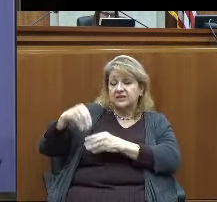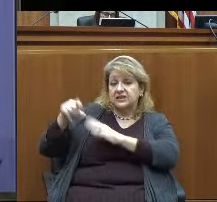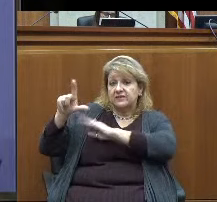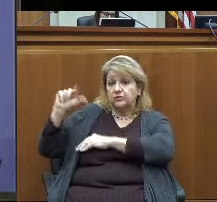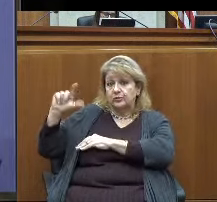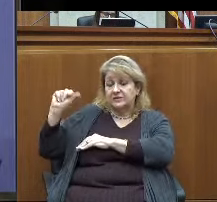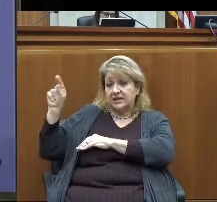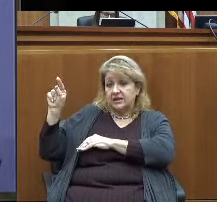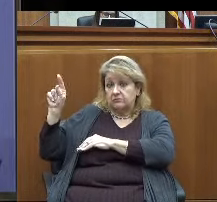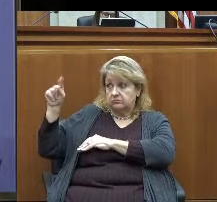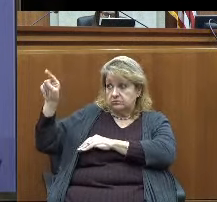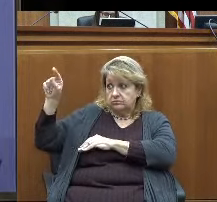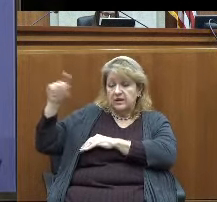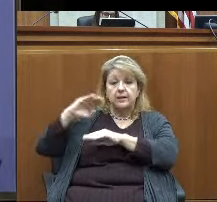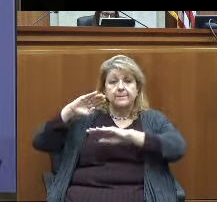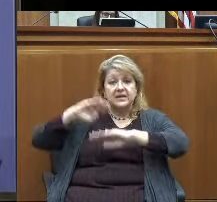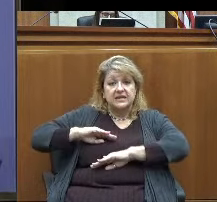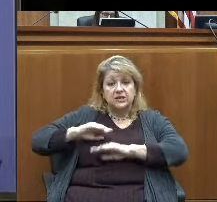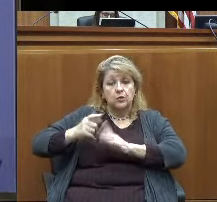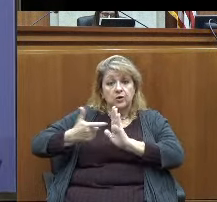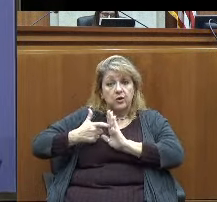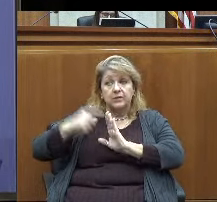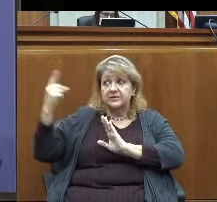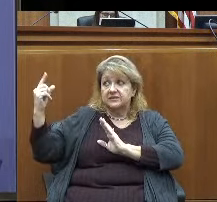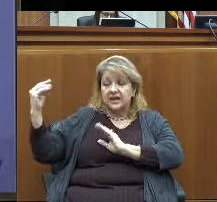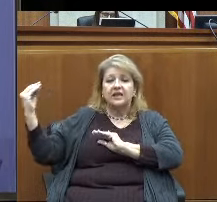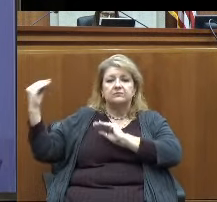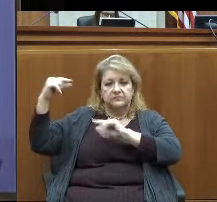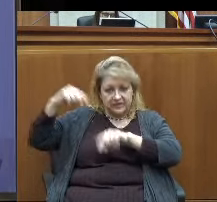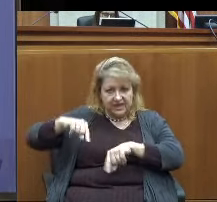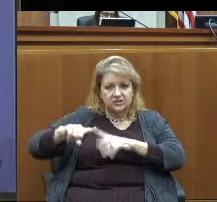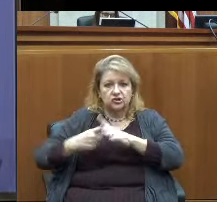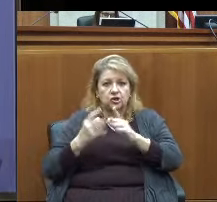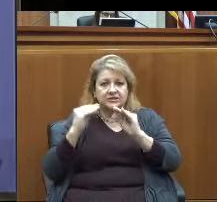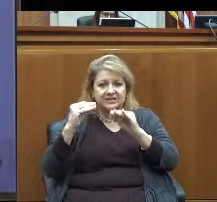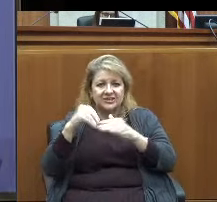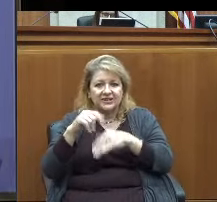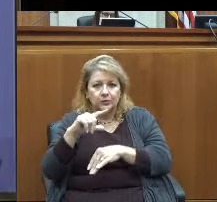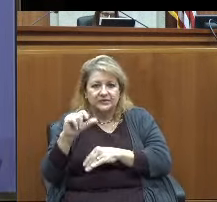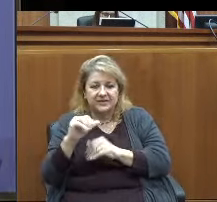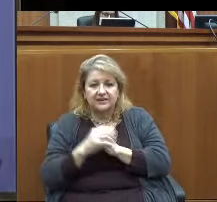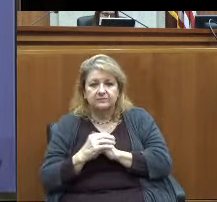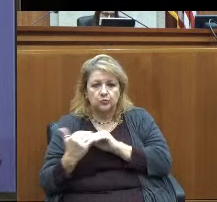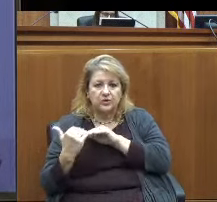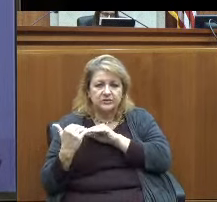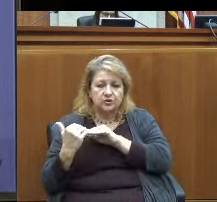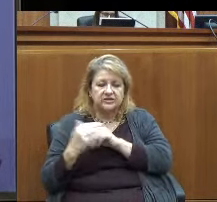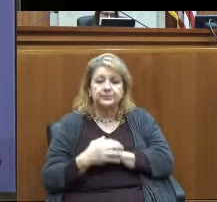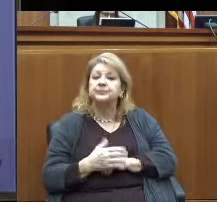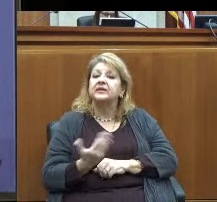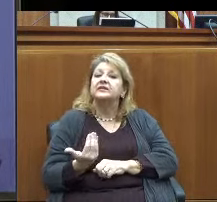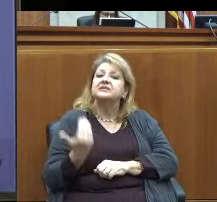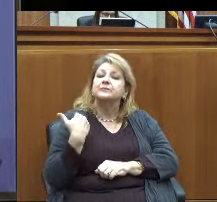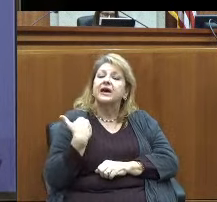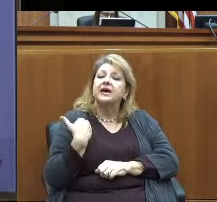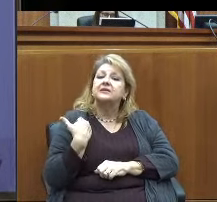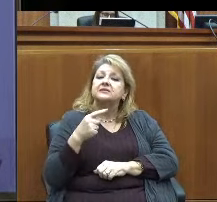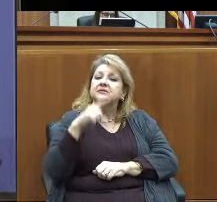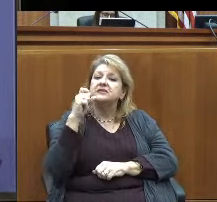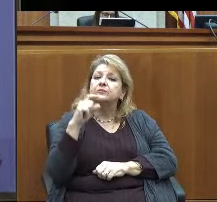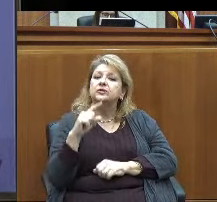teach in our state that meet those requirements can now begin teaching. We also launched this past summer the New